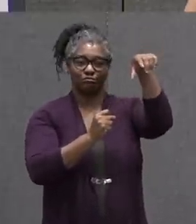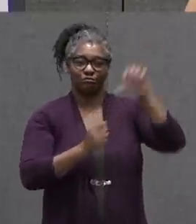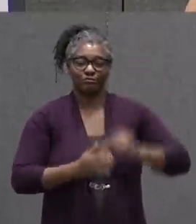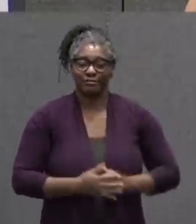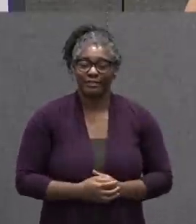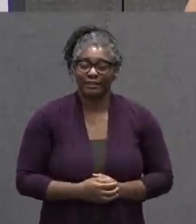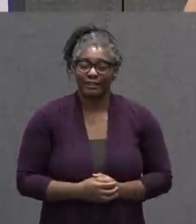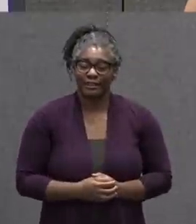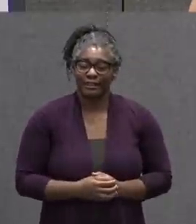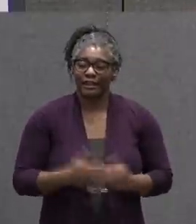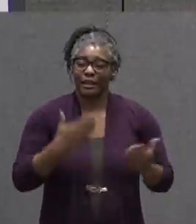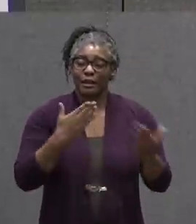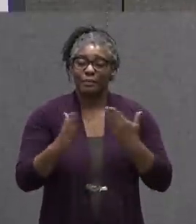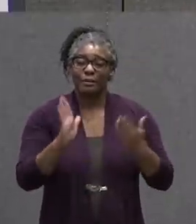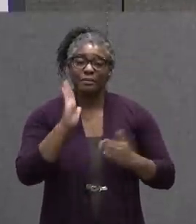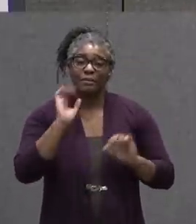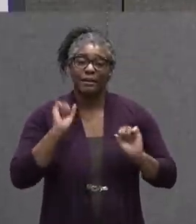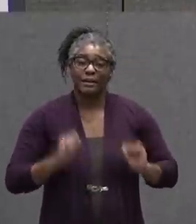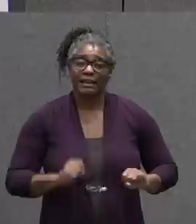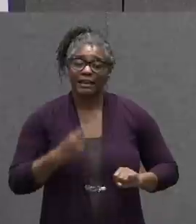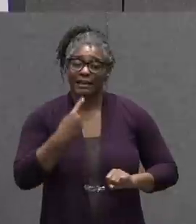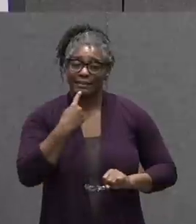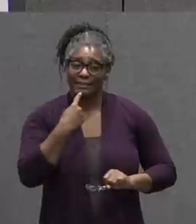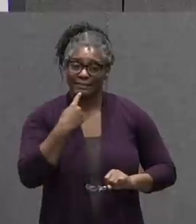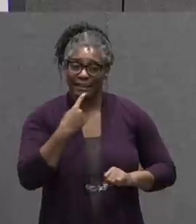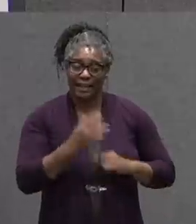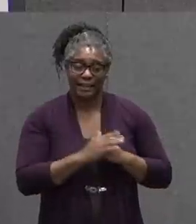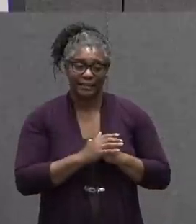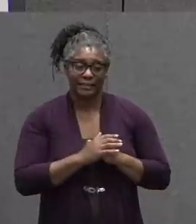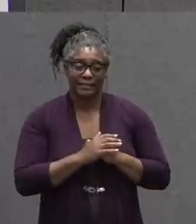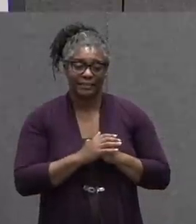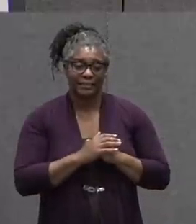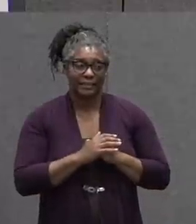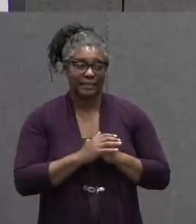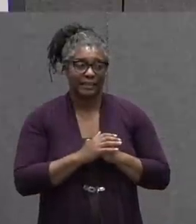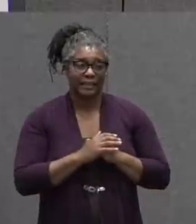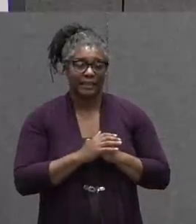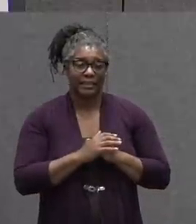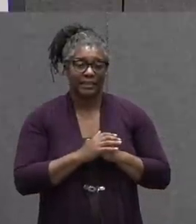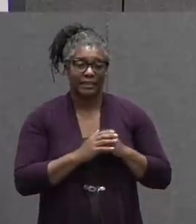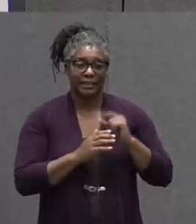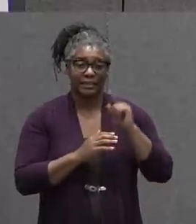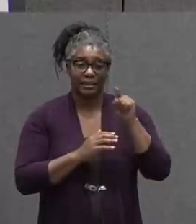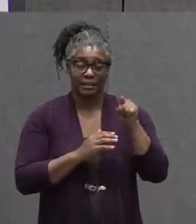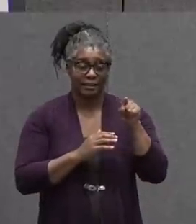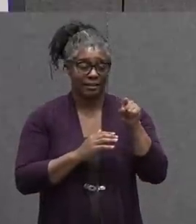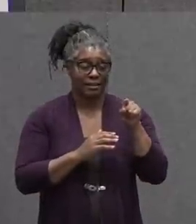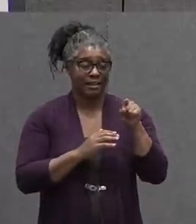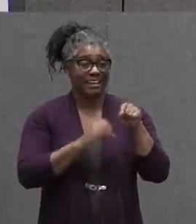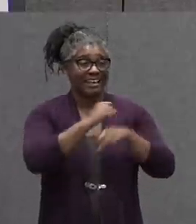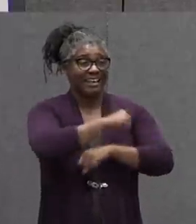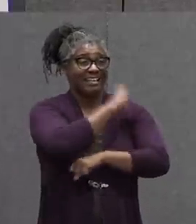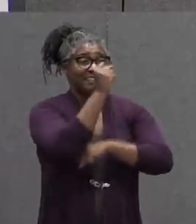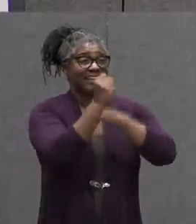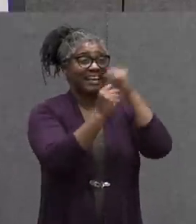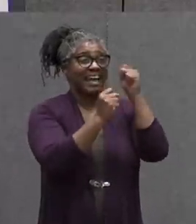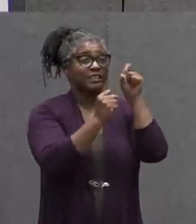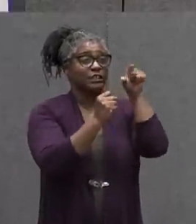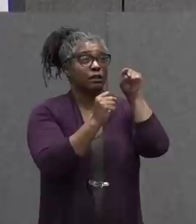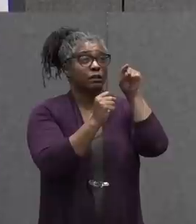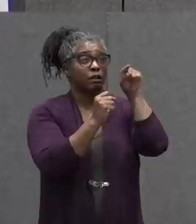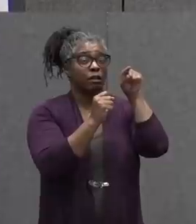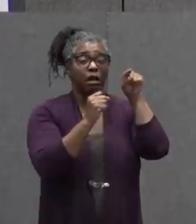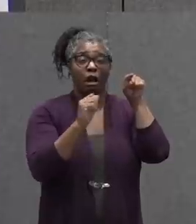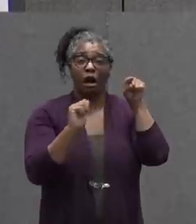Or I might say, the castle is above. Let's see, do I have the